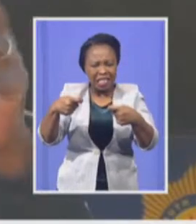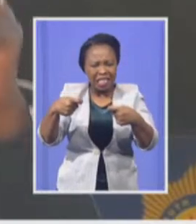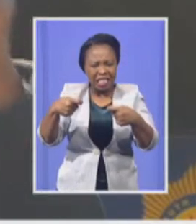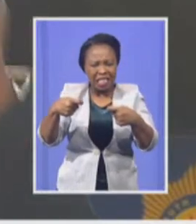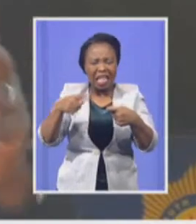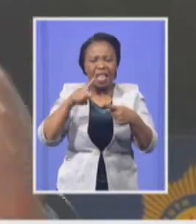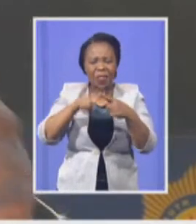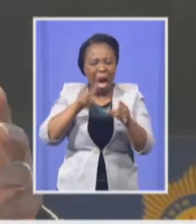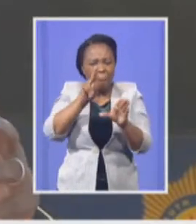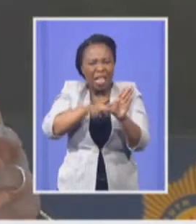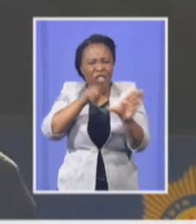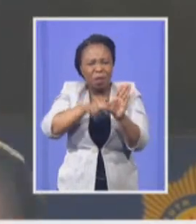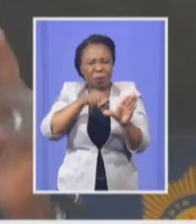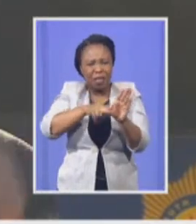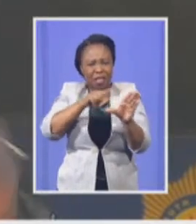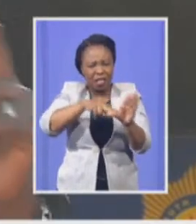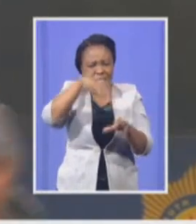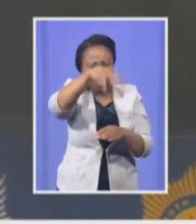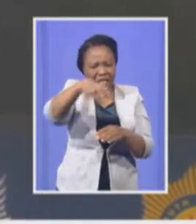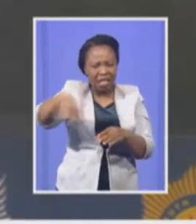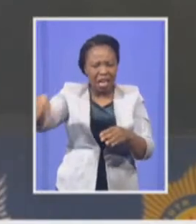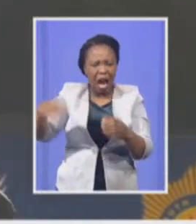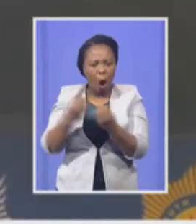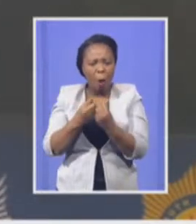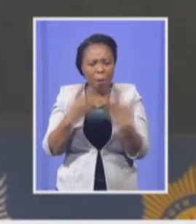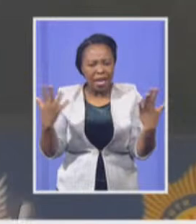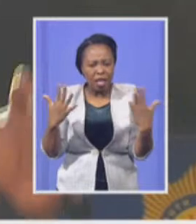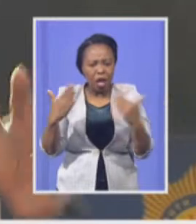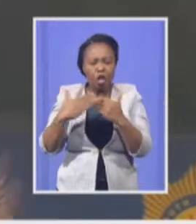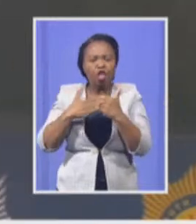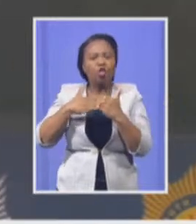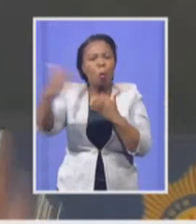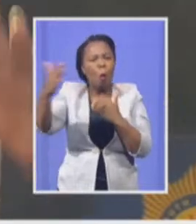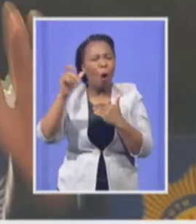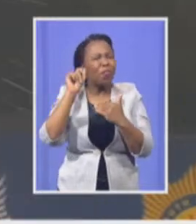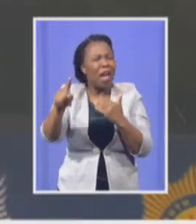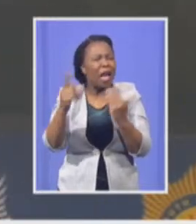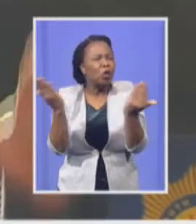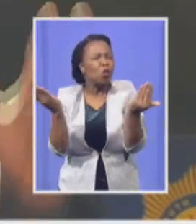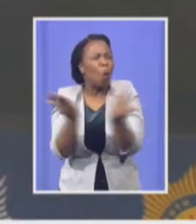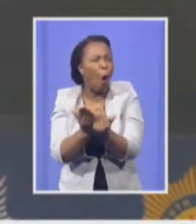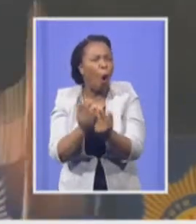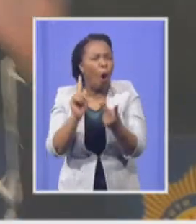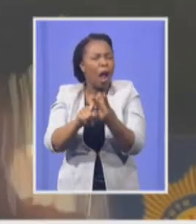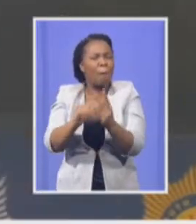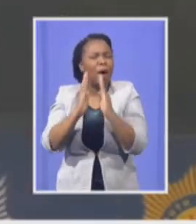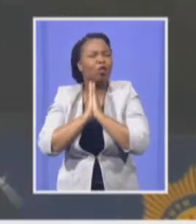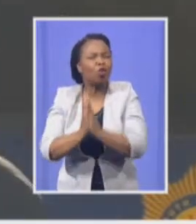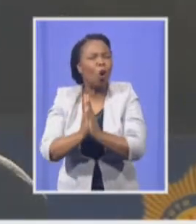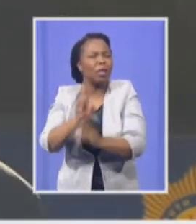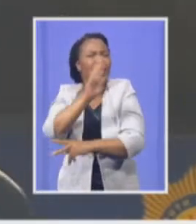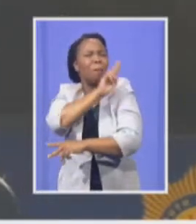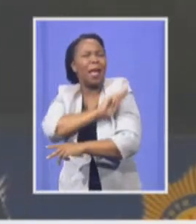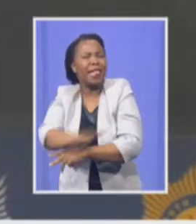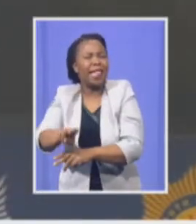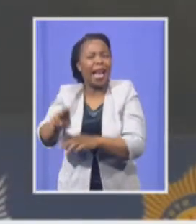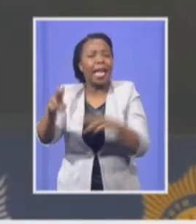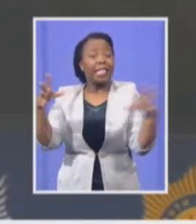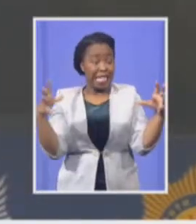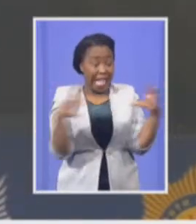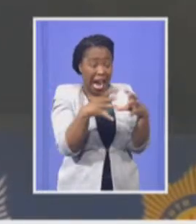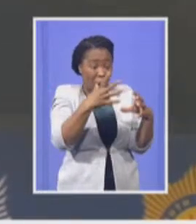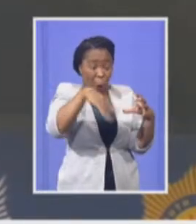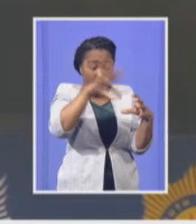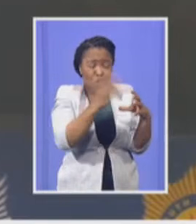amaship ewonke angaphezu kwezikole namasonto namaklinik nebhedlela kuhlangene